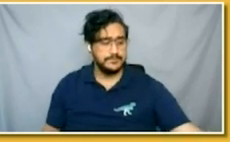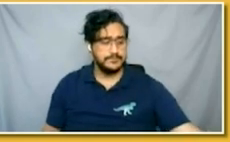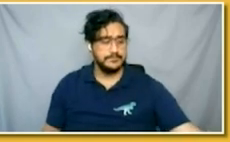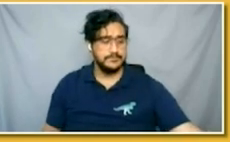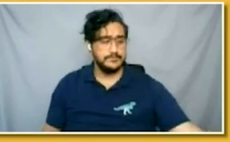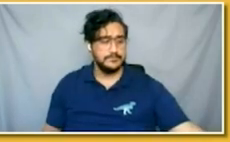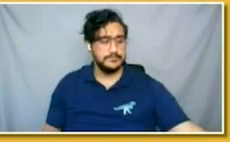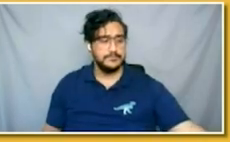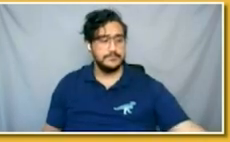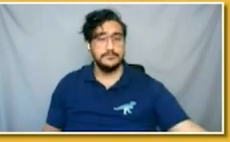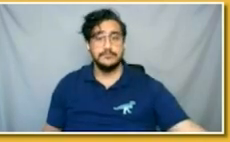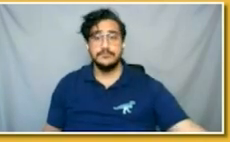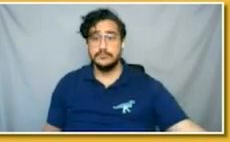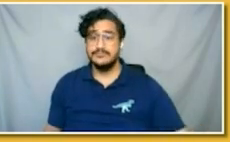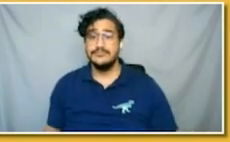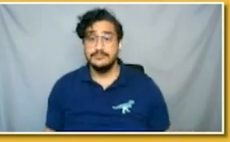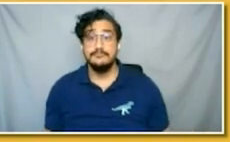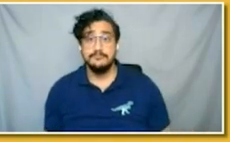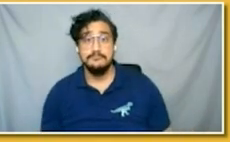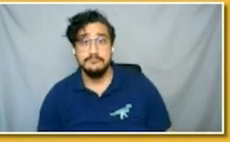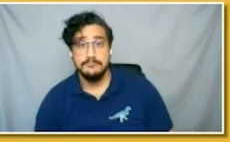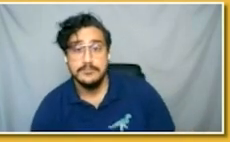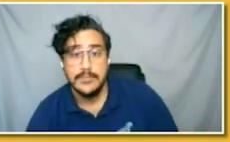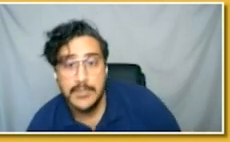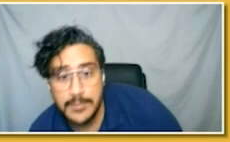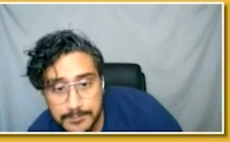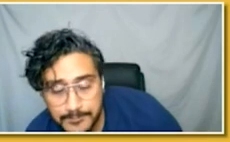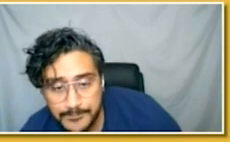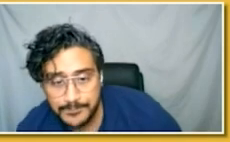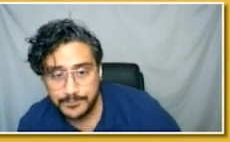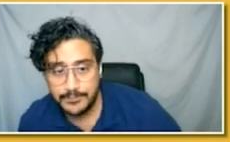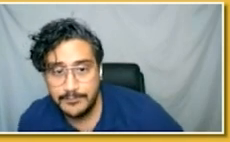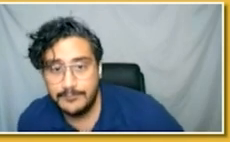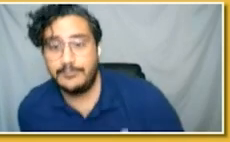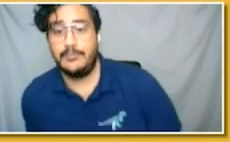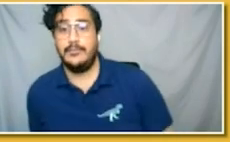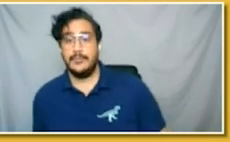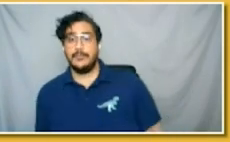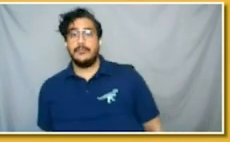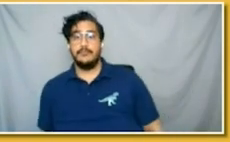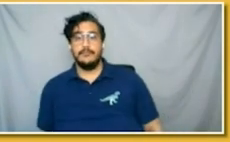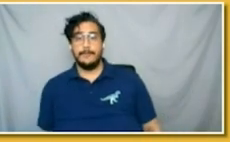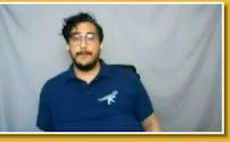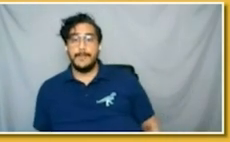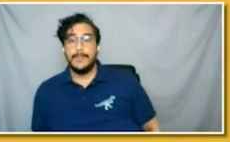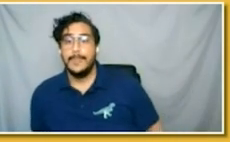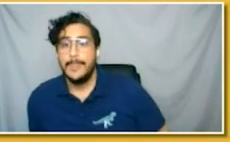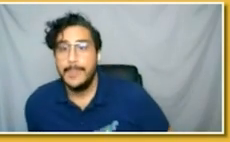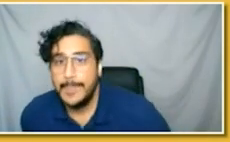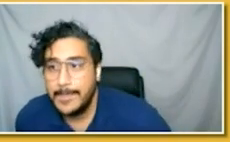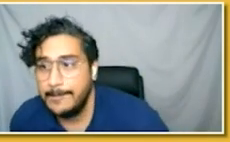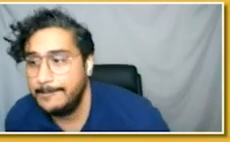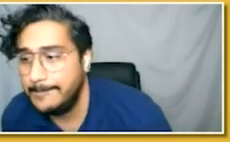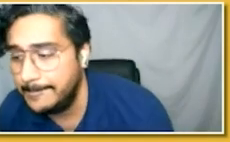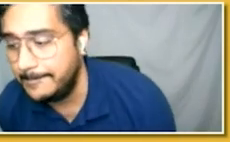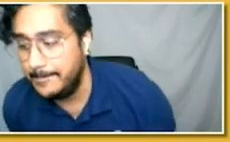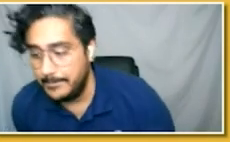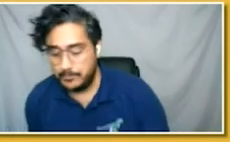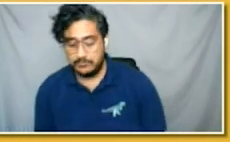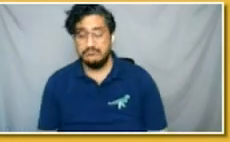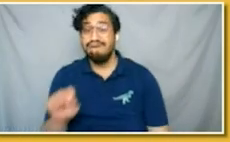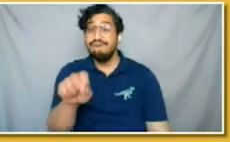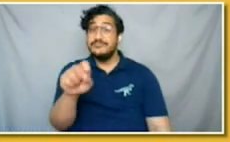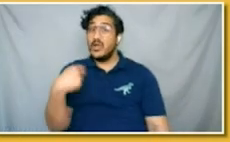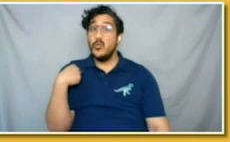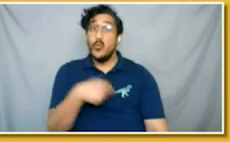Yes, we love what we do. And Jay's film is going to show you how much we love what we do. And I